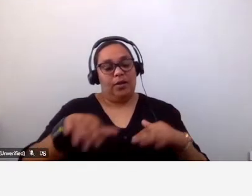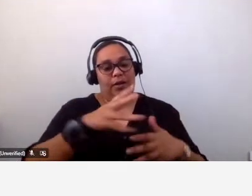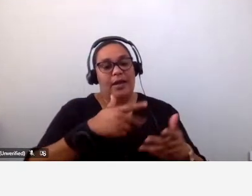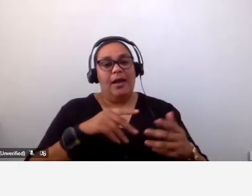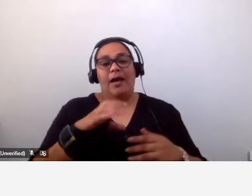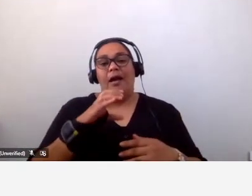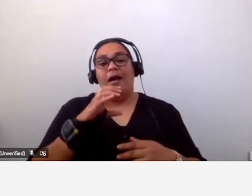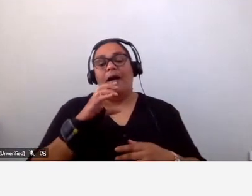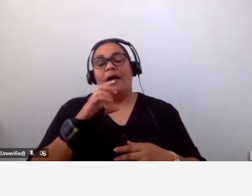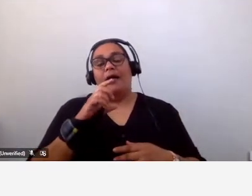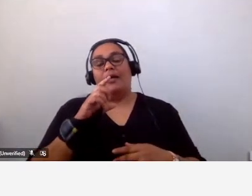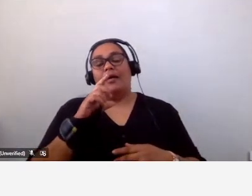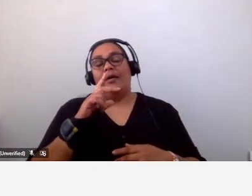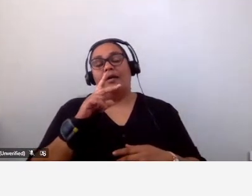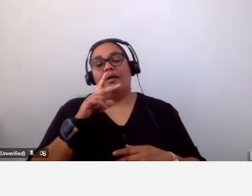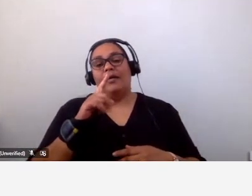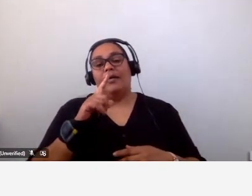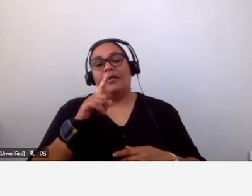Calcutta